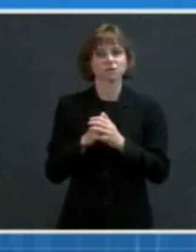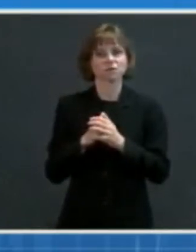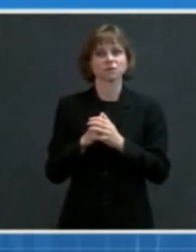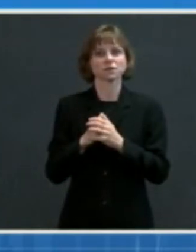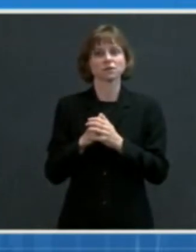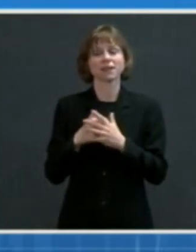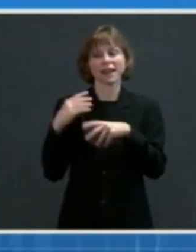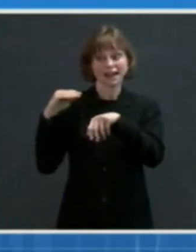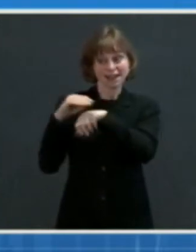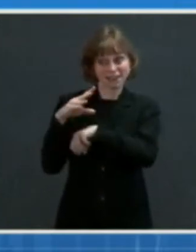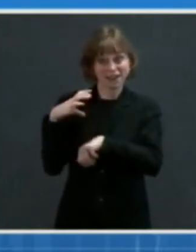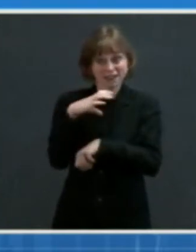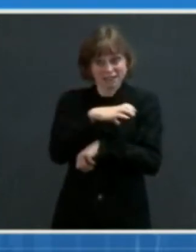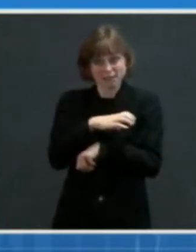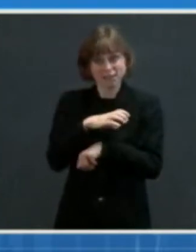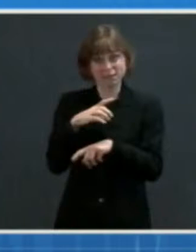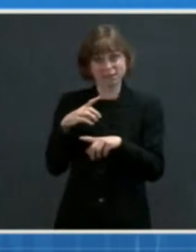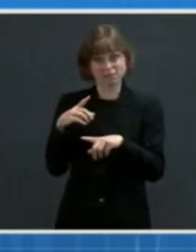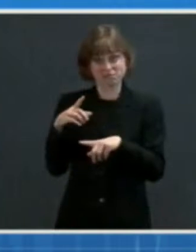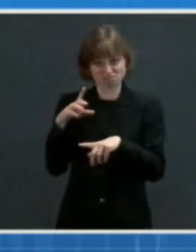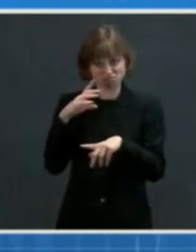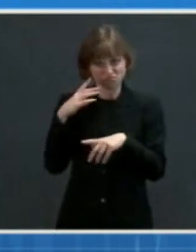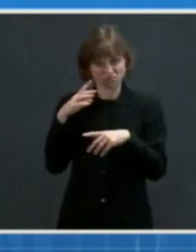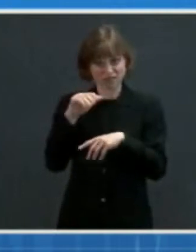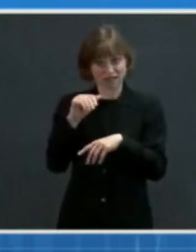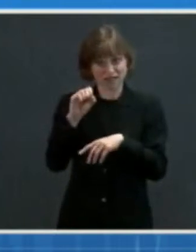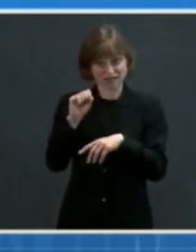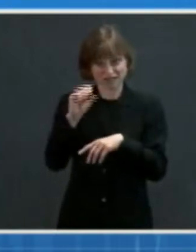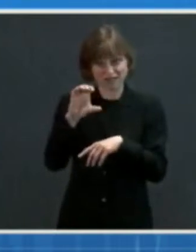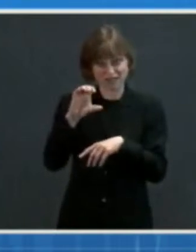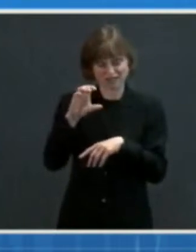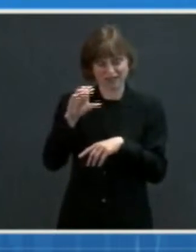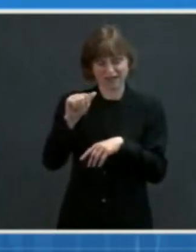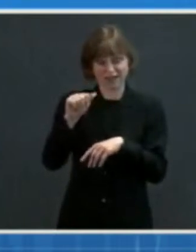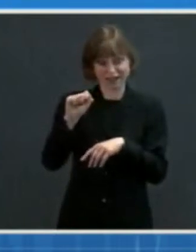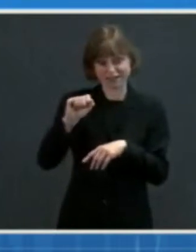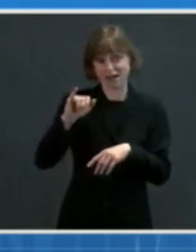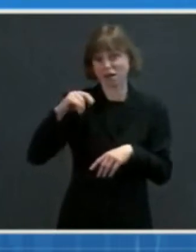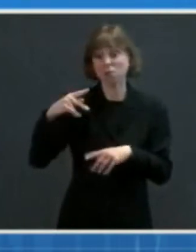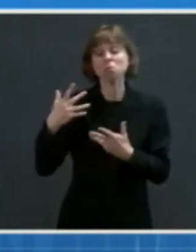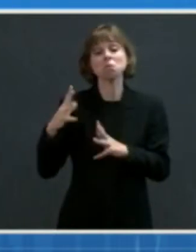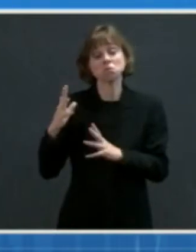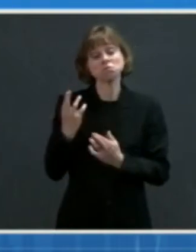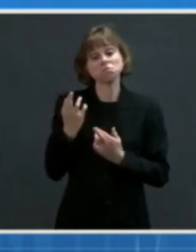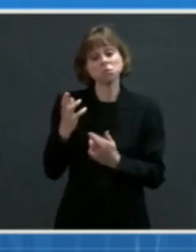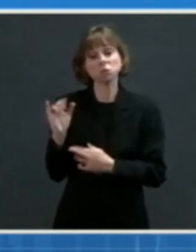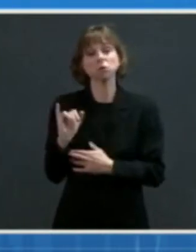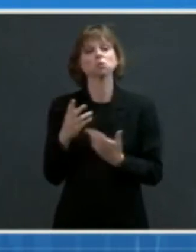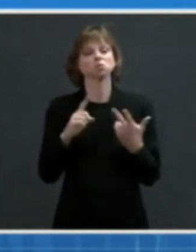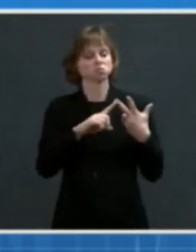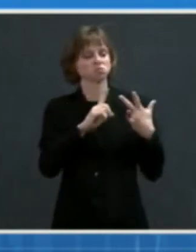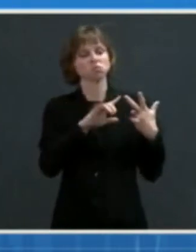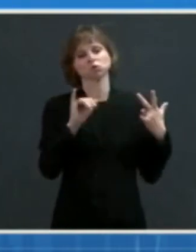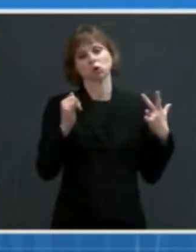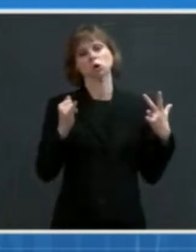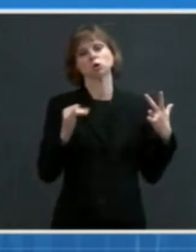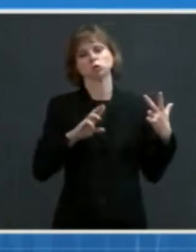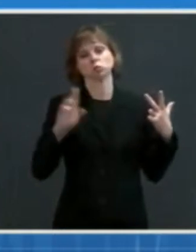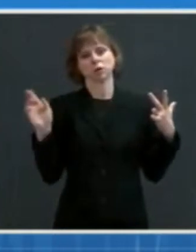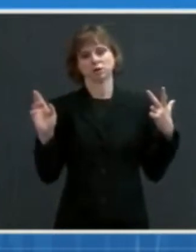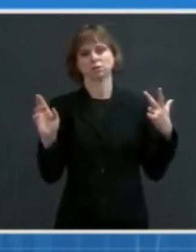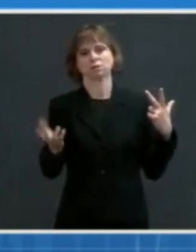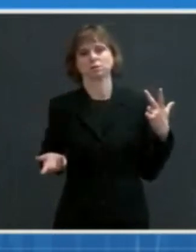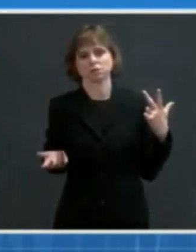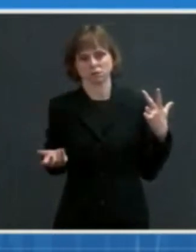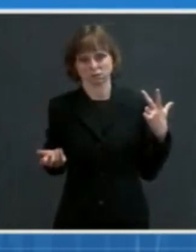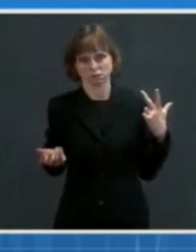Advisory Committee on Immunization Practices, or ASIP, of the Johnson & Johnson COVID-19 vaccine. We saw footage